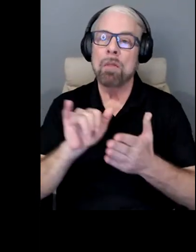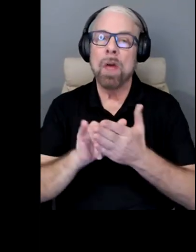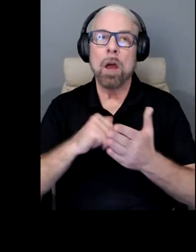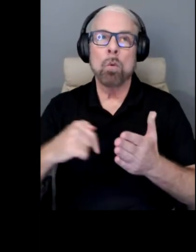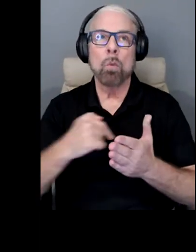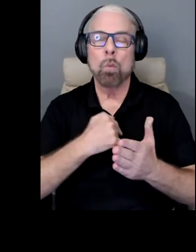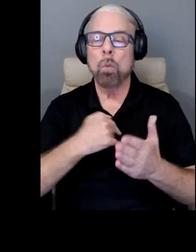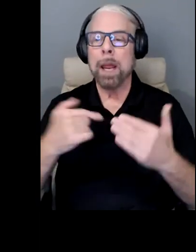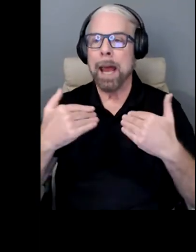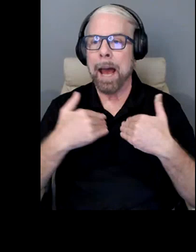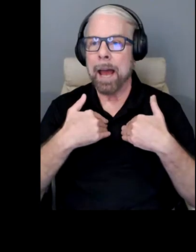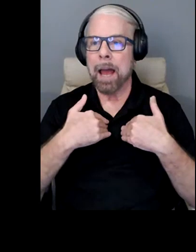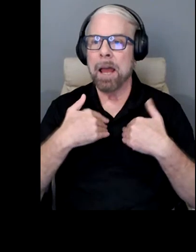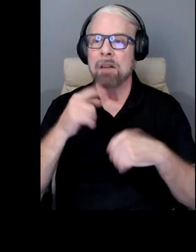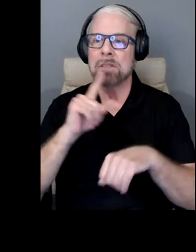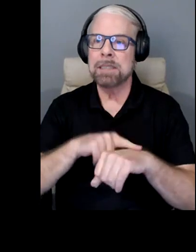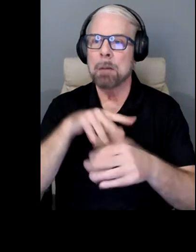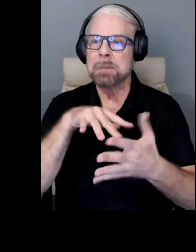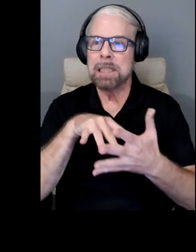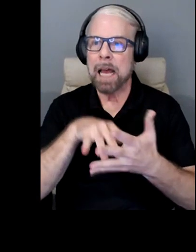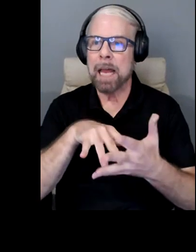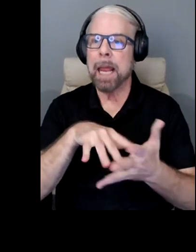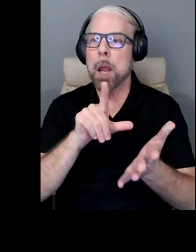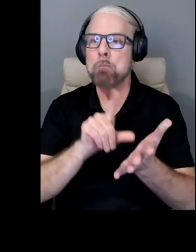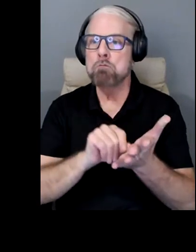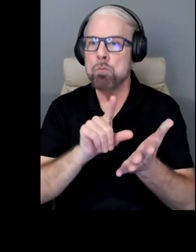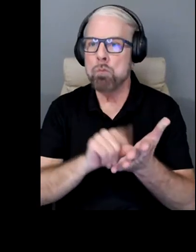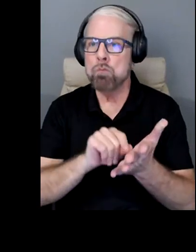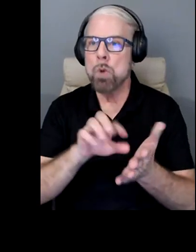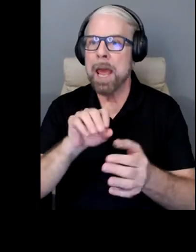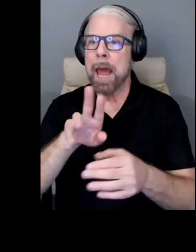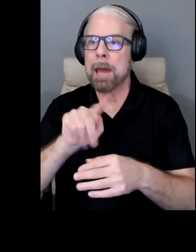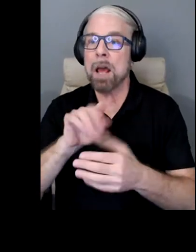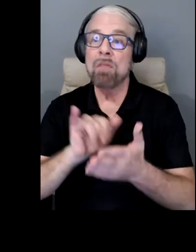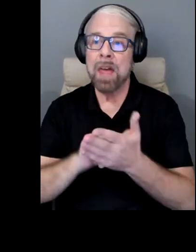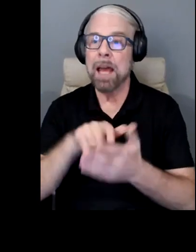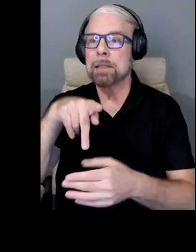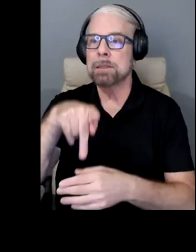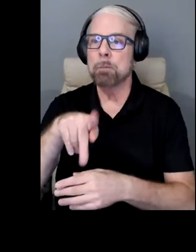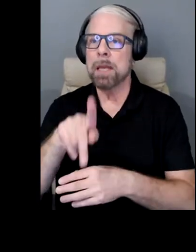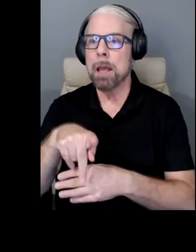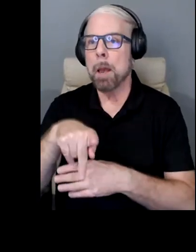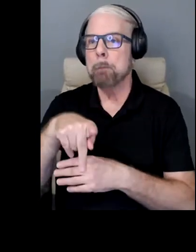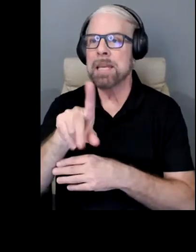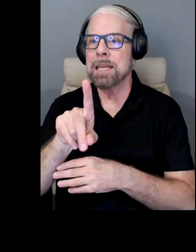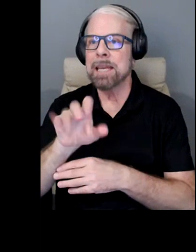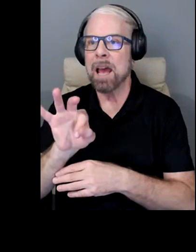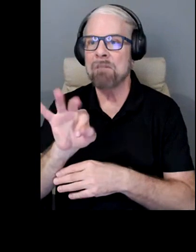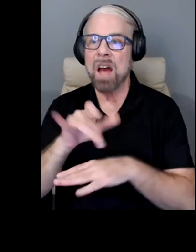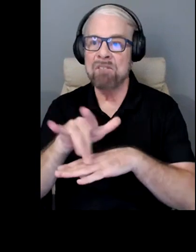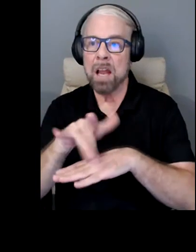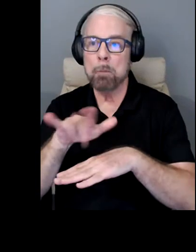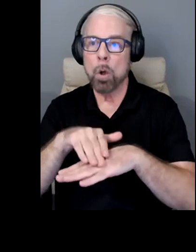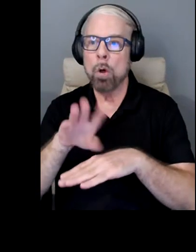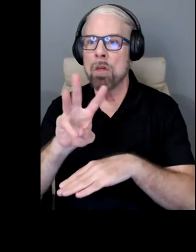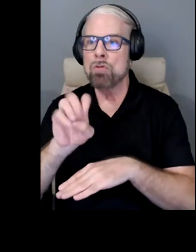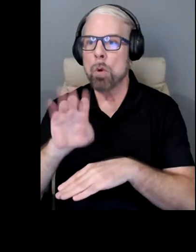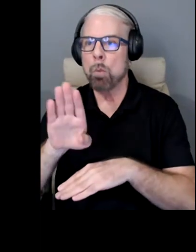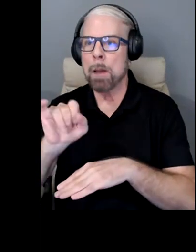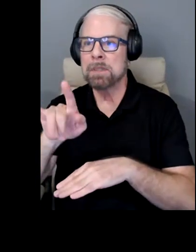the time study printout. It's actually a PDF that's available on the website. What it is